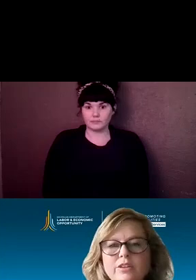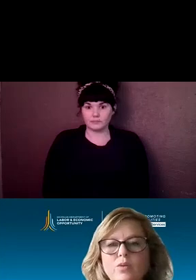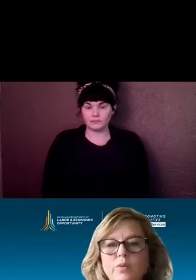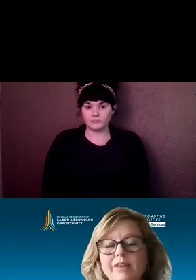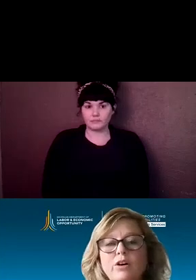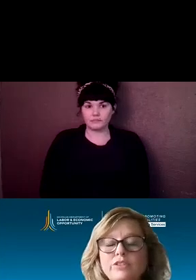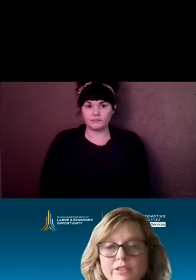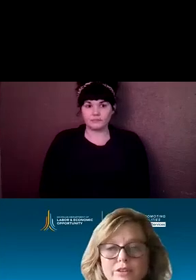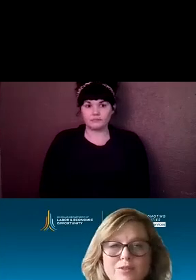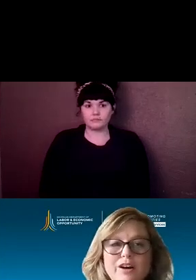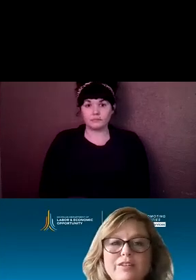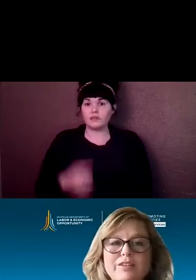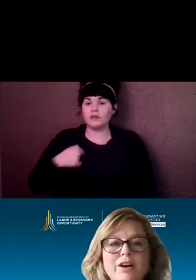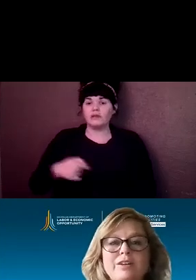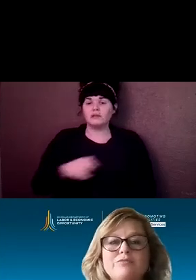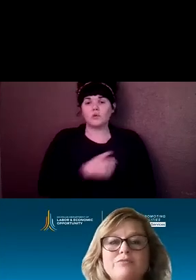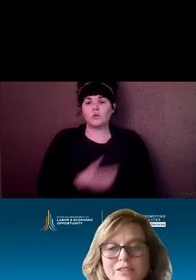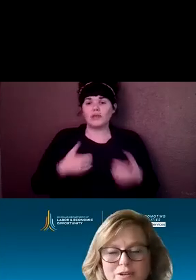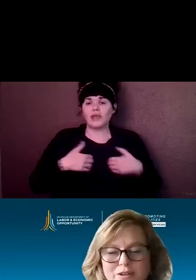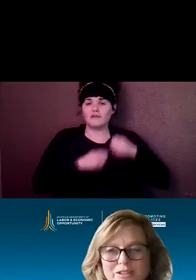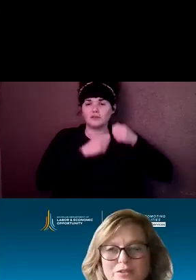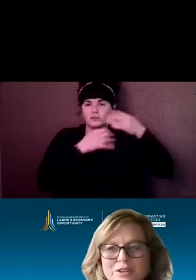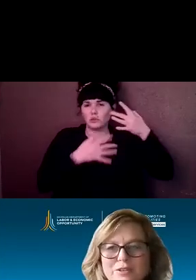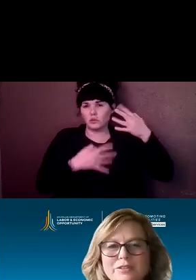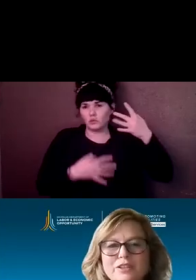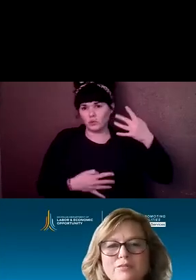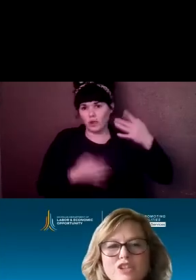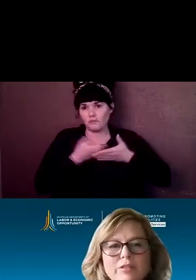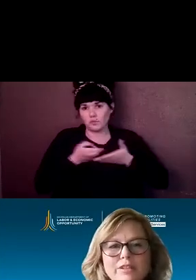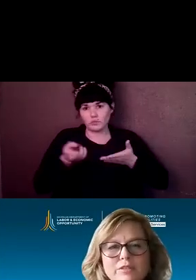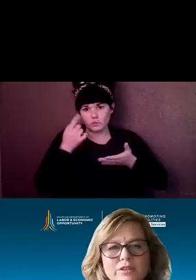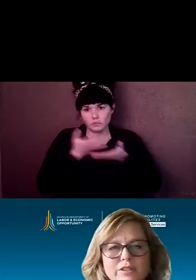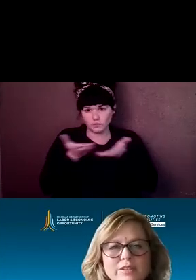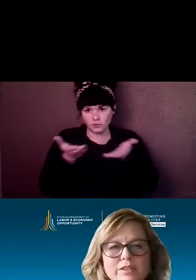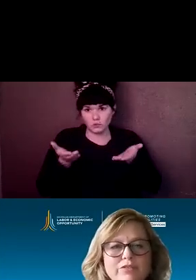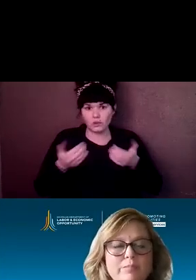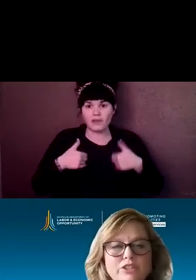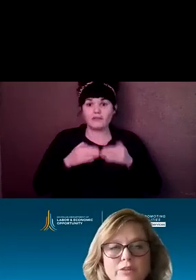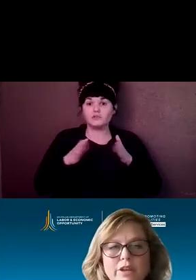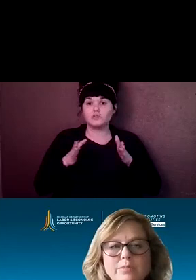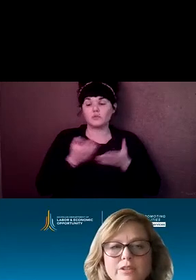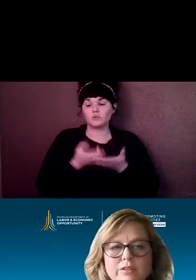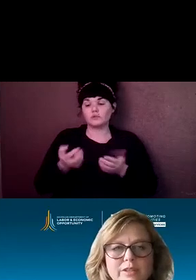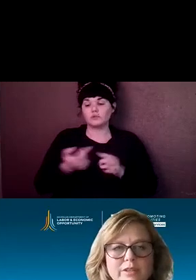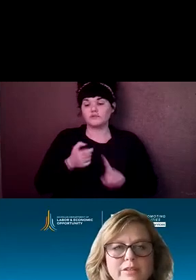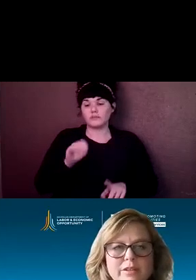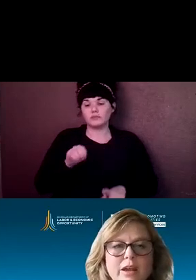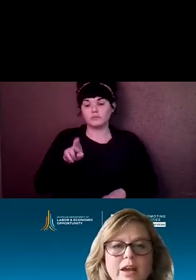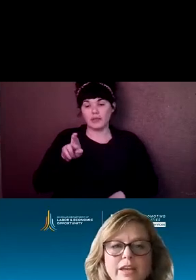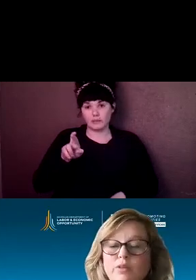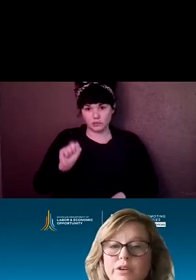So we have a slew of resources for you. There's some general resources from Michigan Rehab